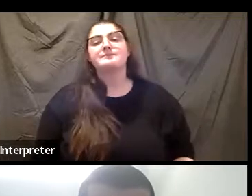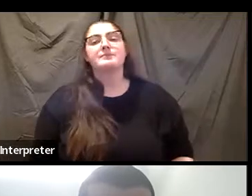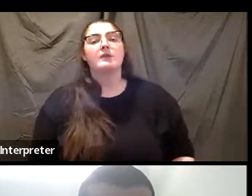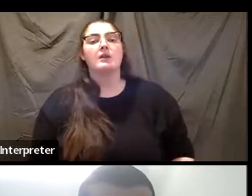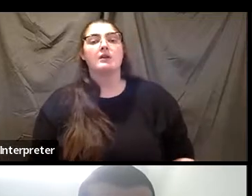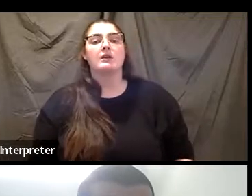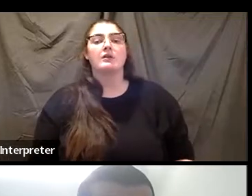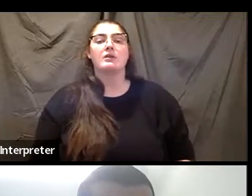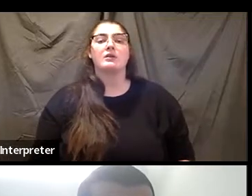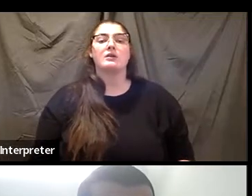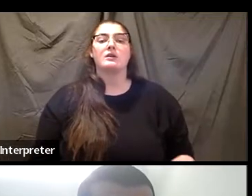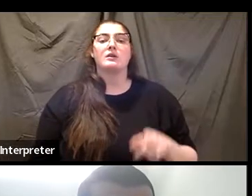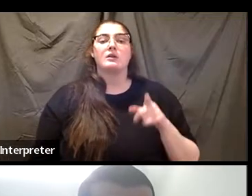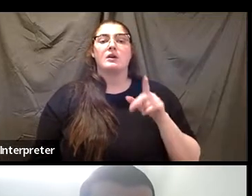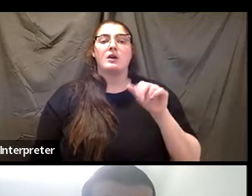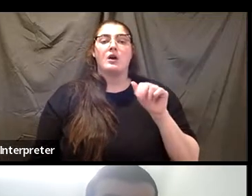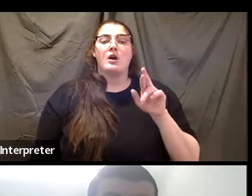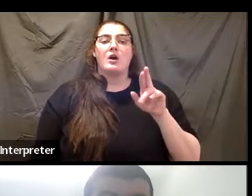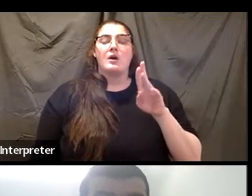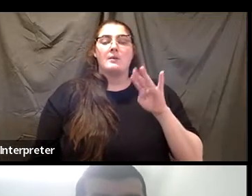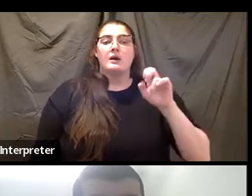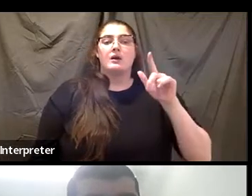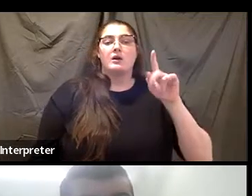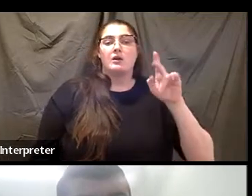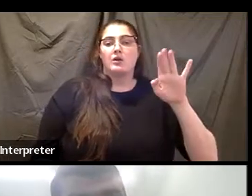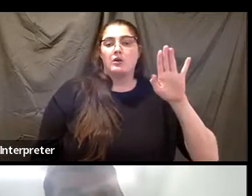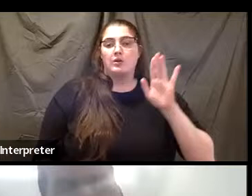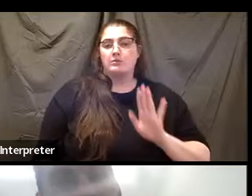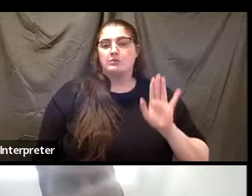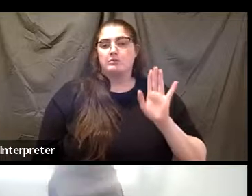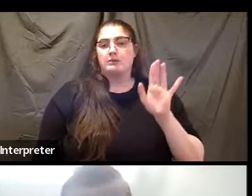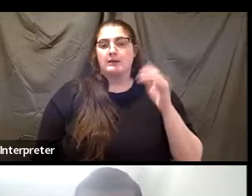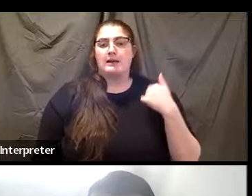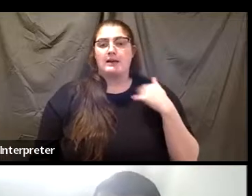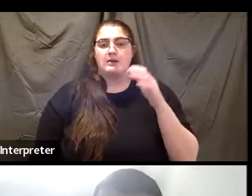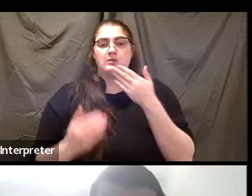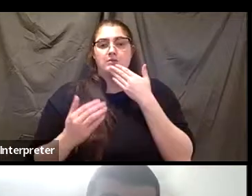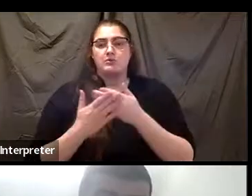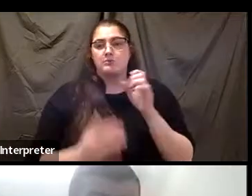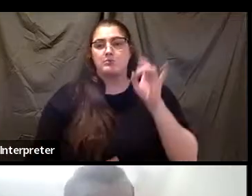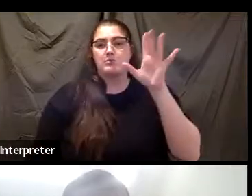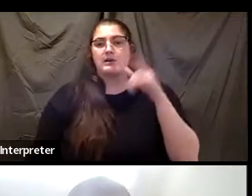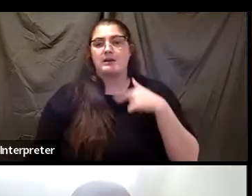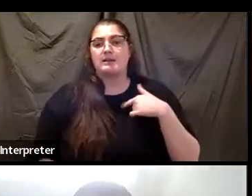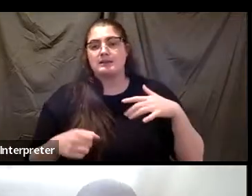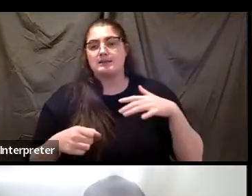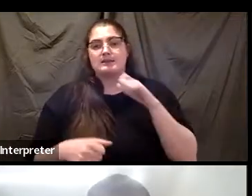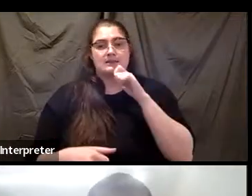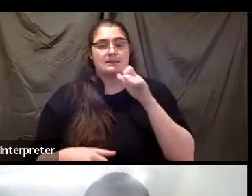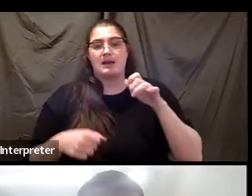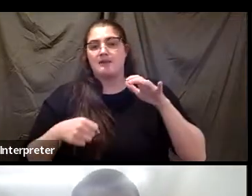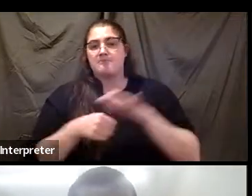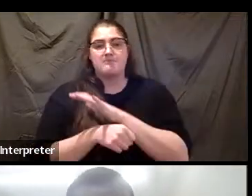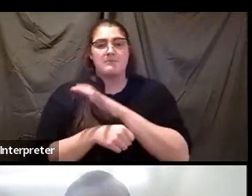Commissioner Arbuckle raised a very good point. This proposal is incomplete and it needs more work.